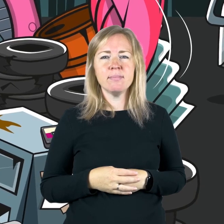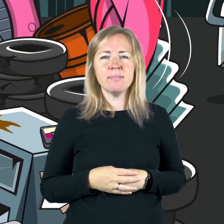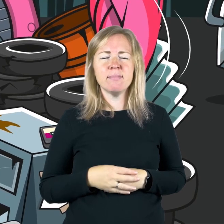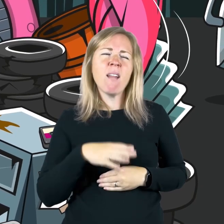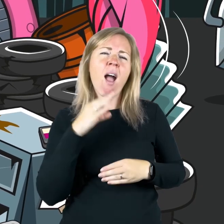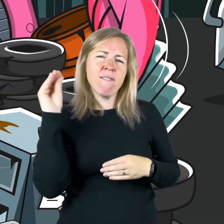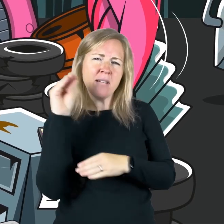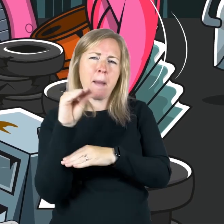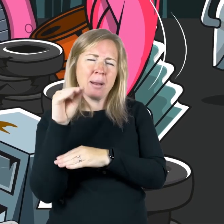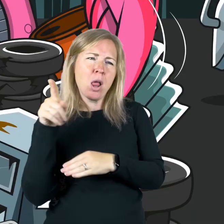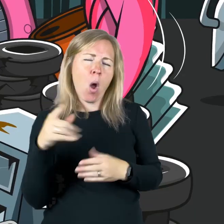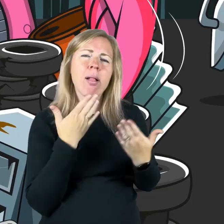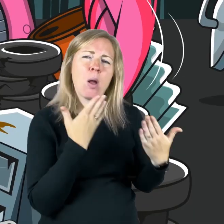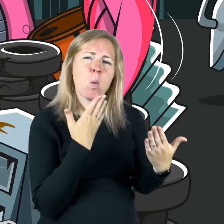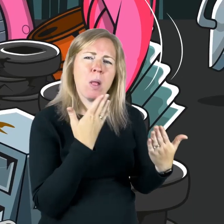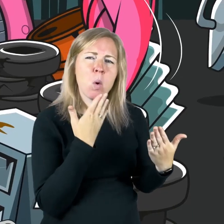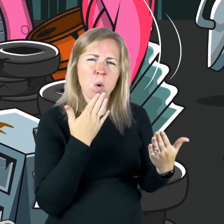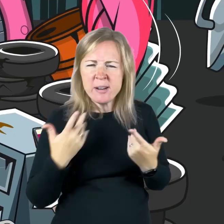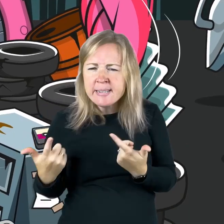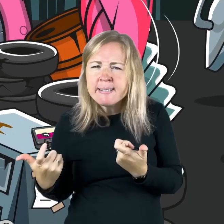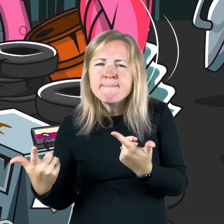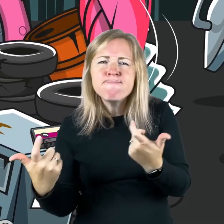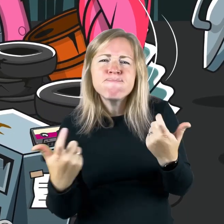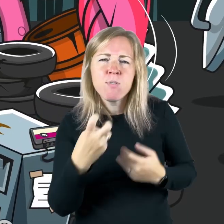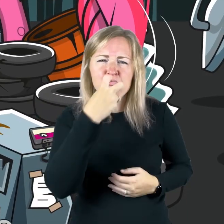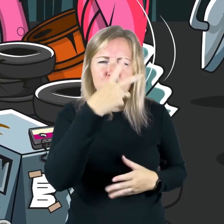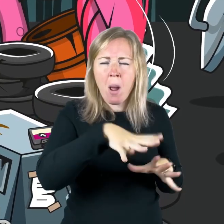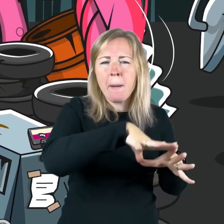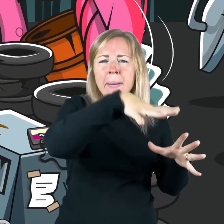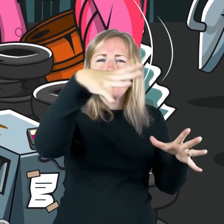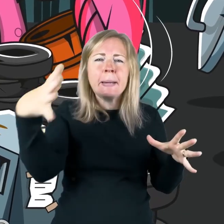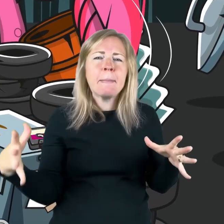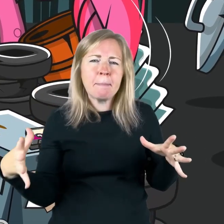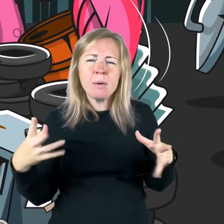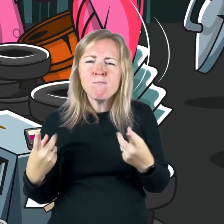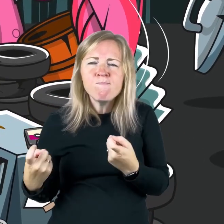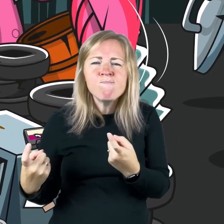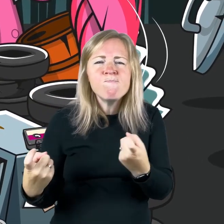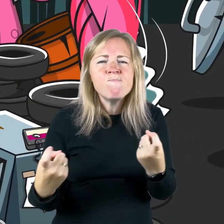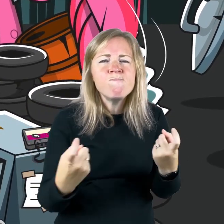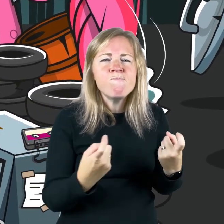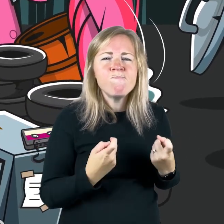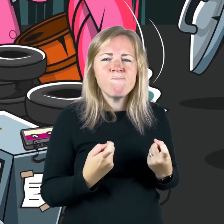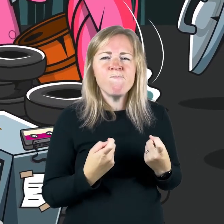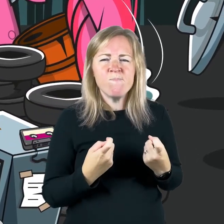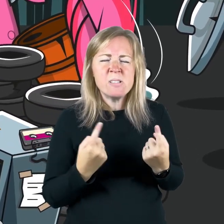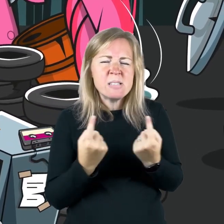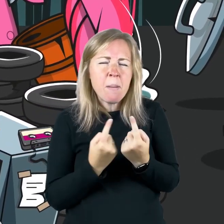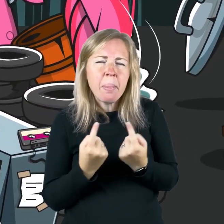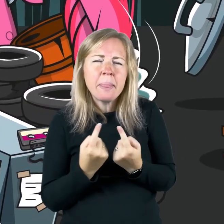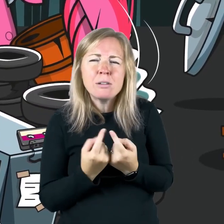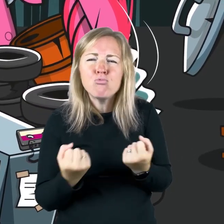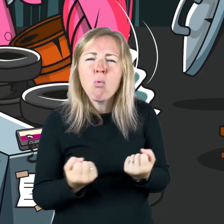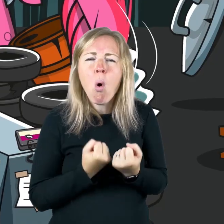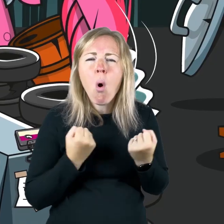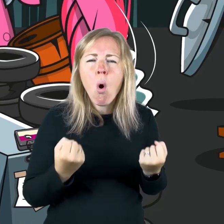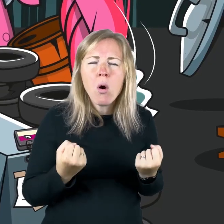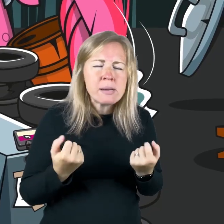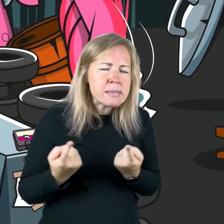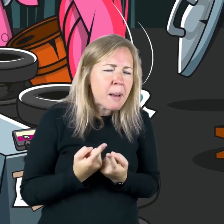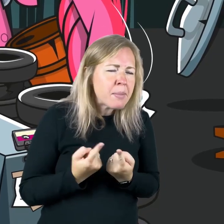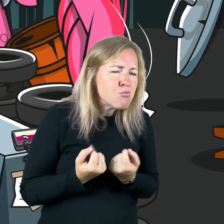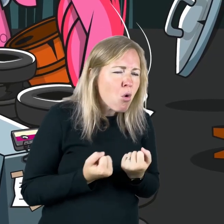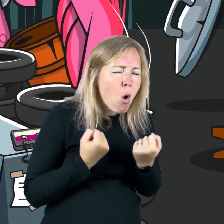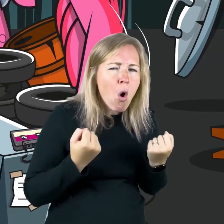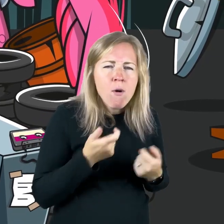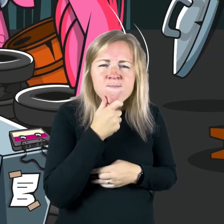Thanking him for the advice, she began searching the scrap heap. Something strong, something strong,